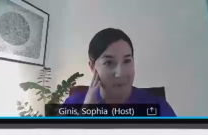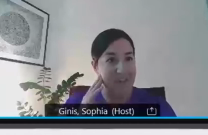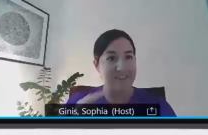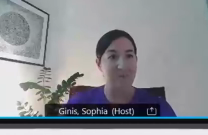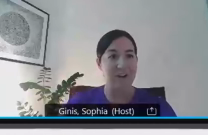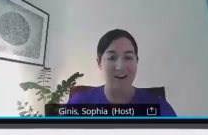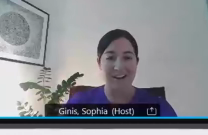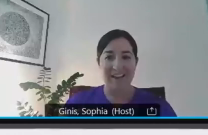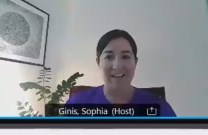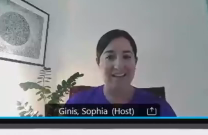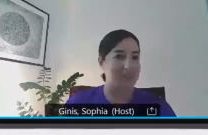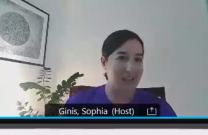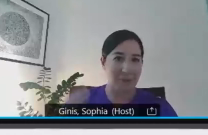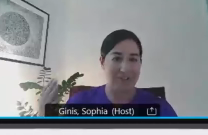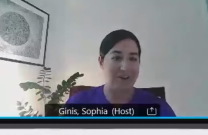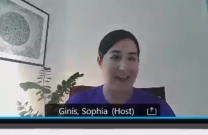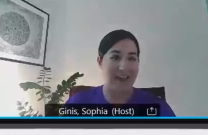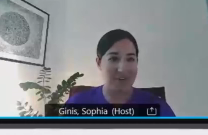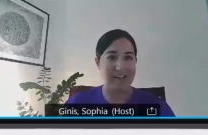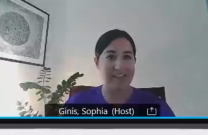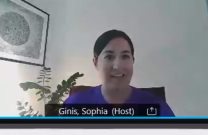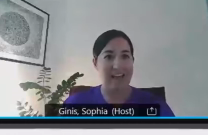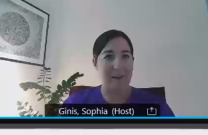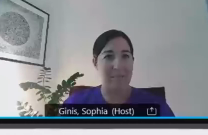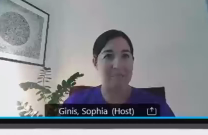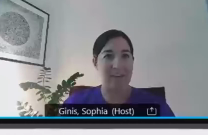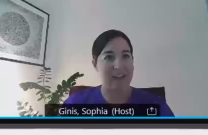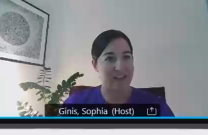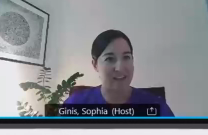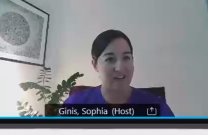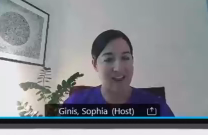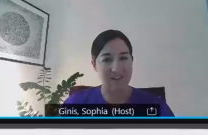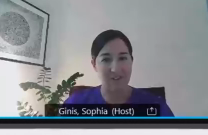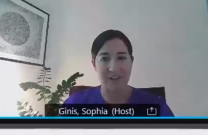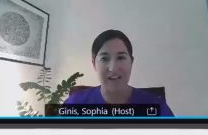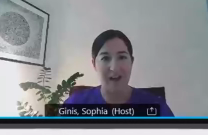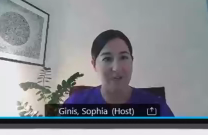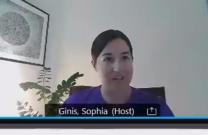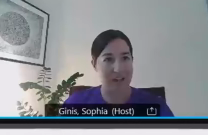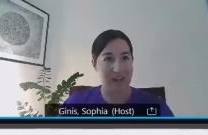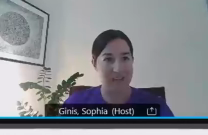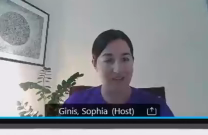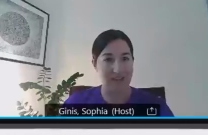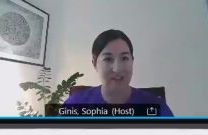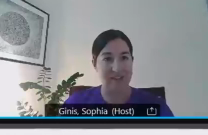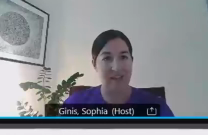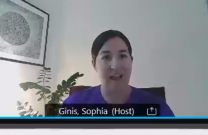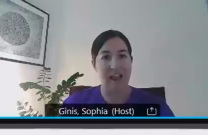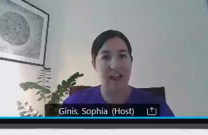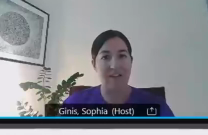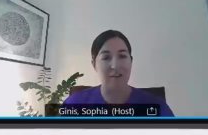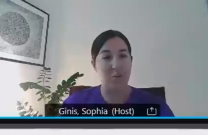August events where neighbors are gathering, your national night out type